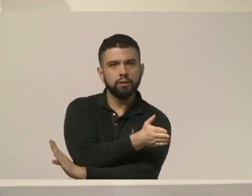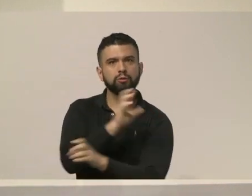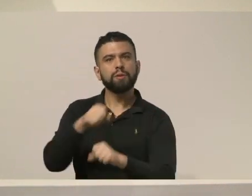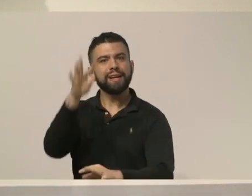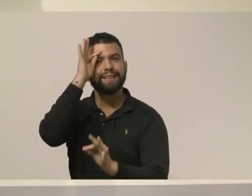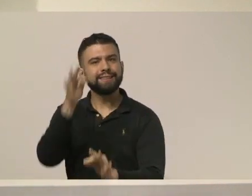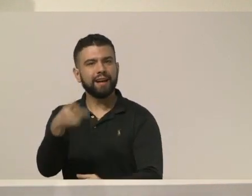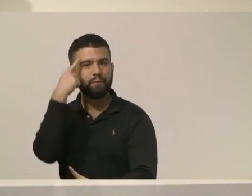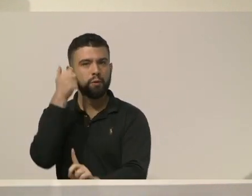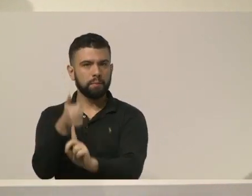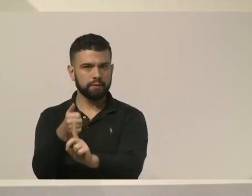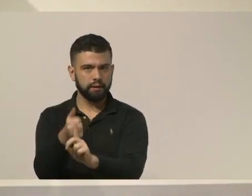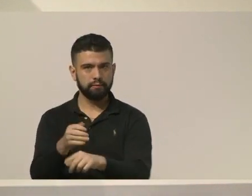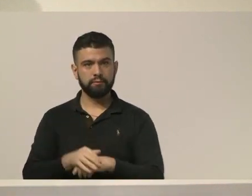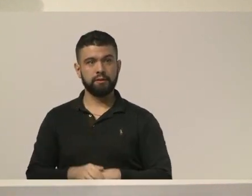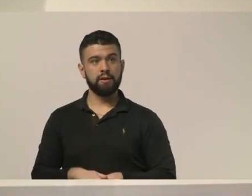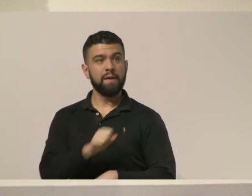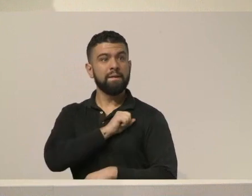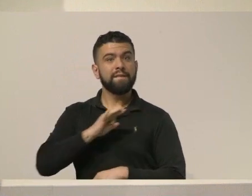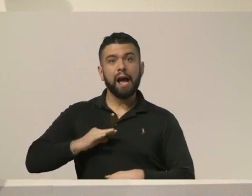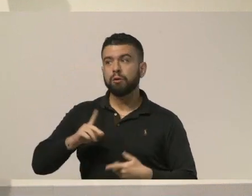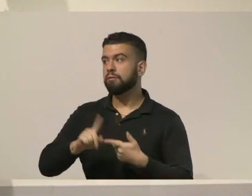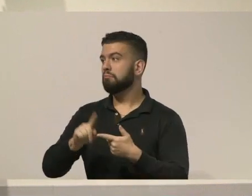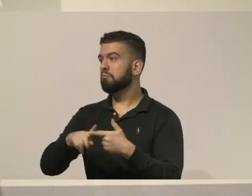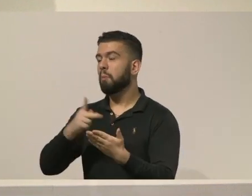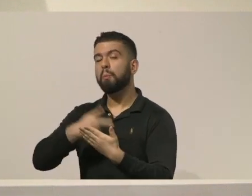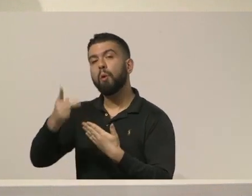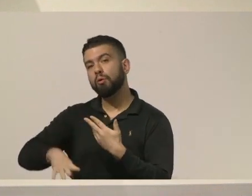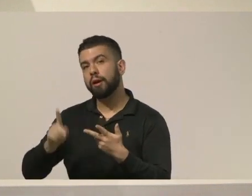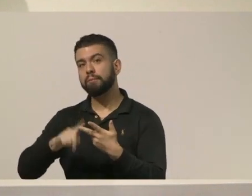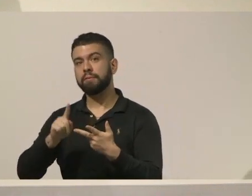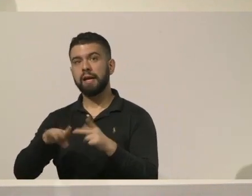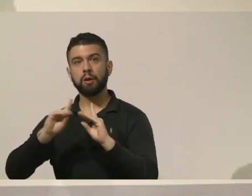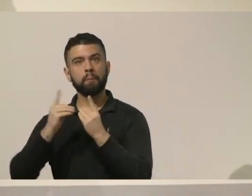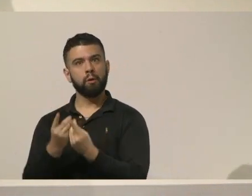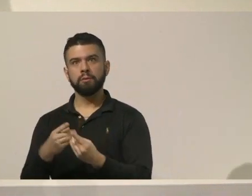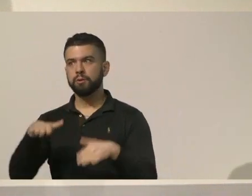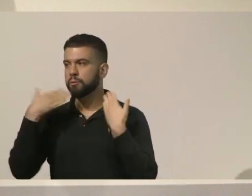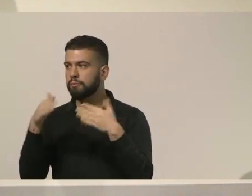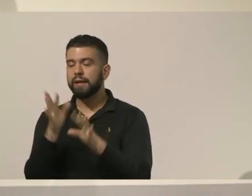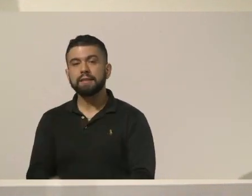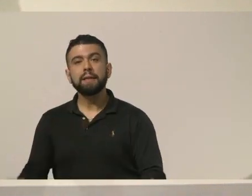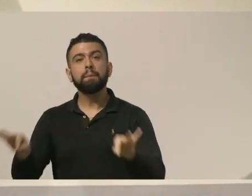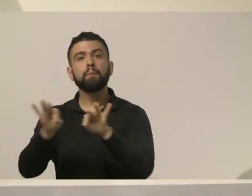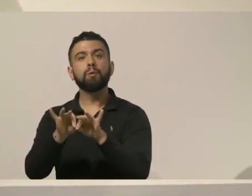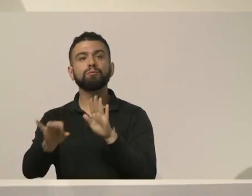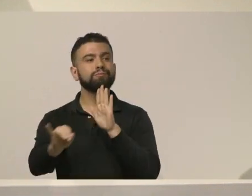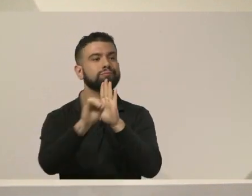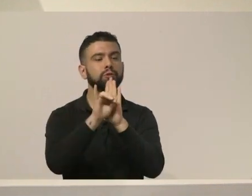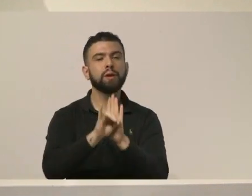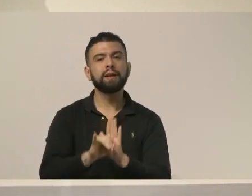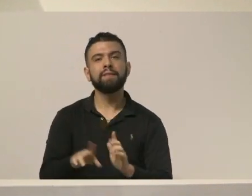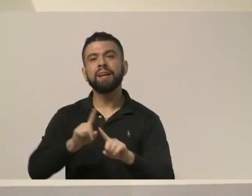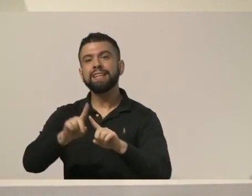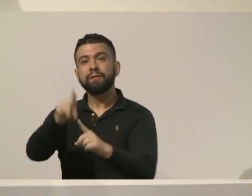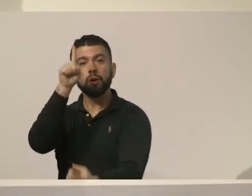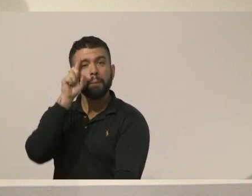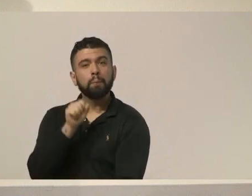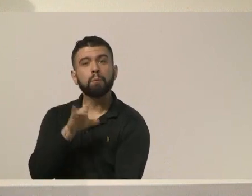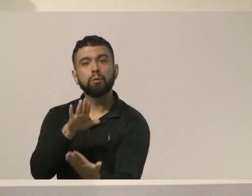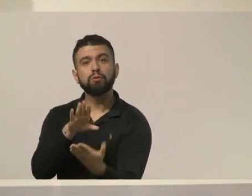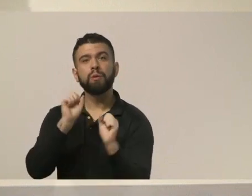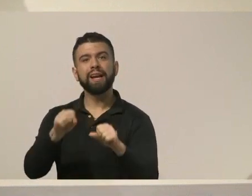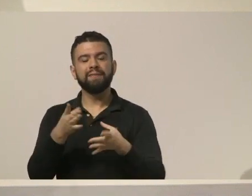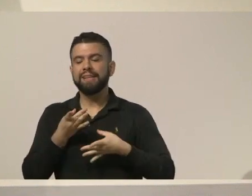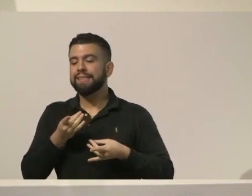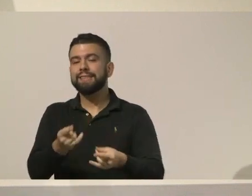themselves. Faculty, programs, and departments will be essential to identifying ways that we can promote a more seamless